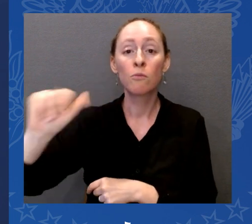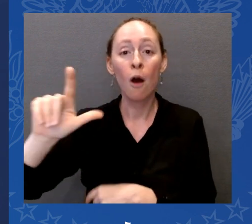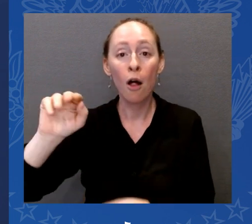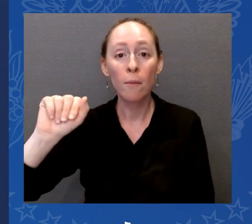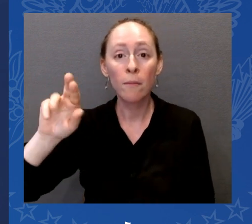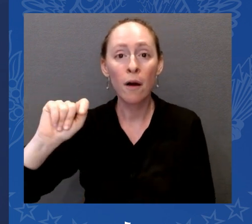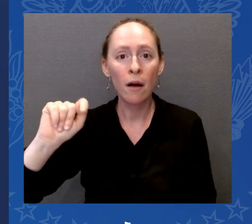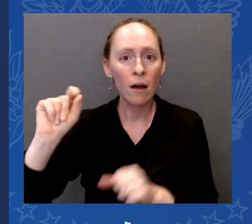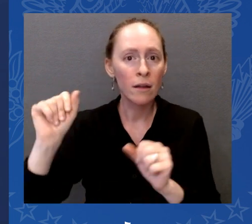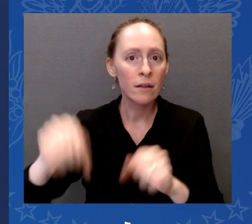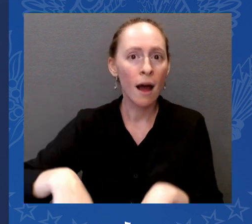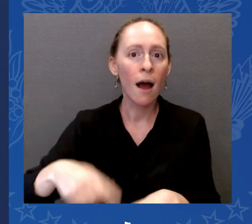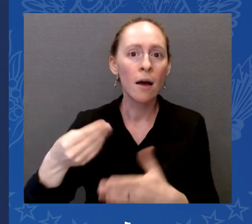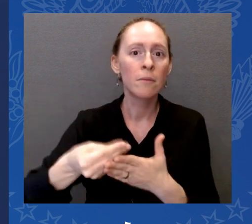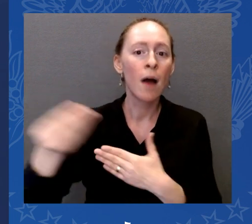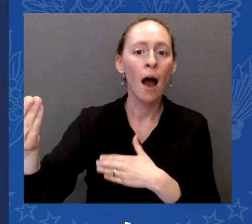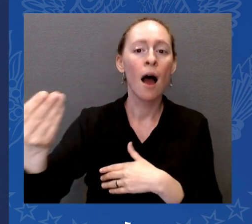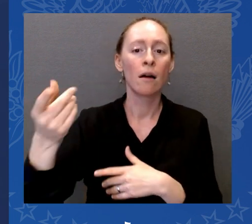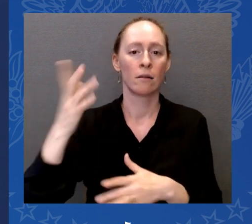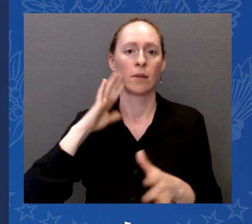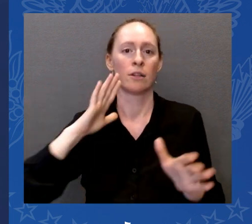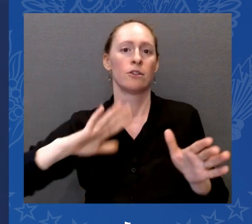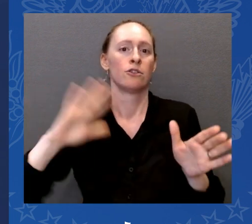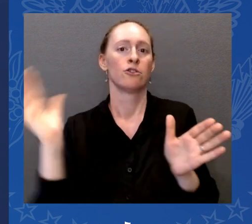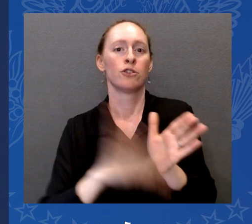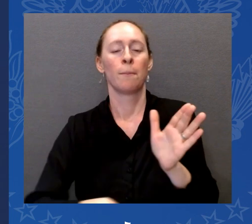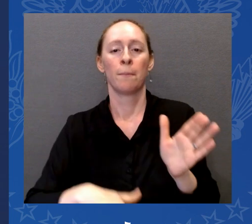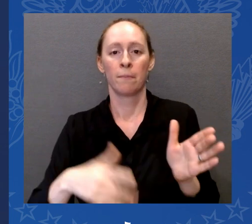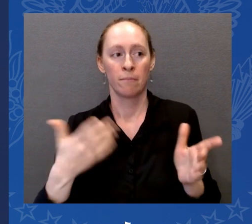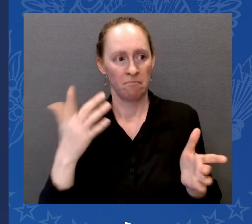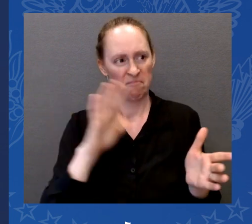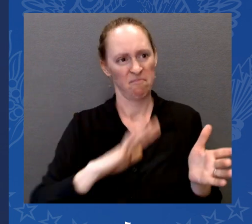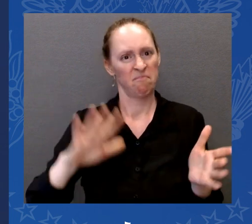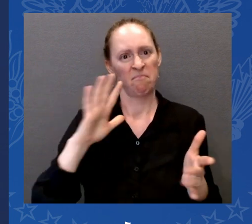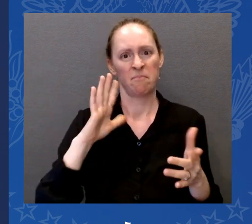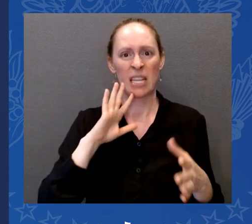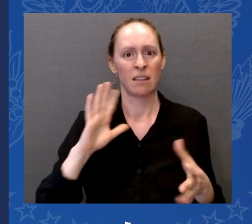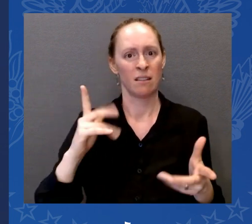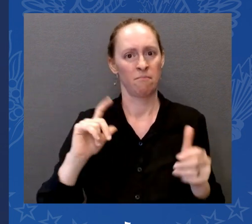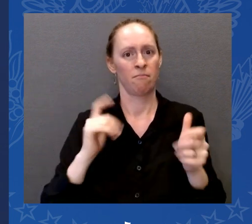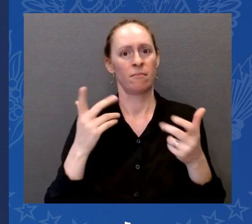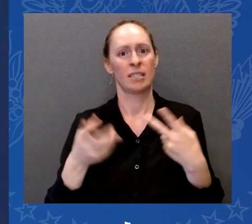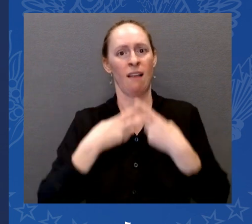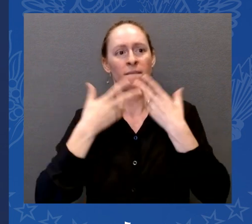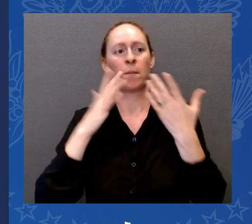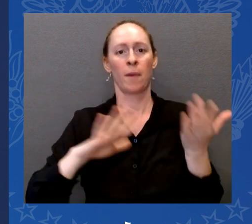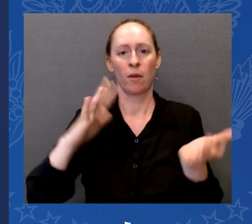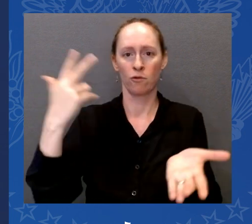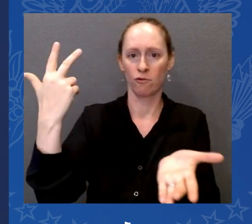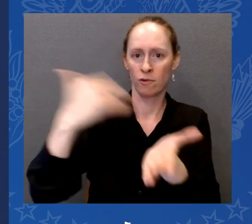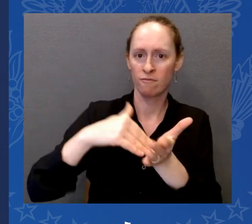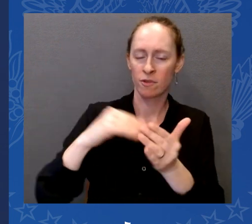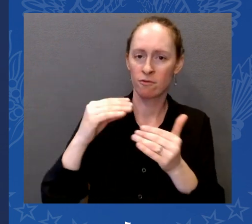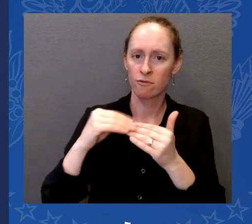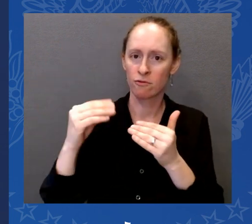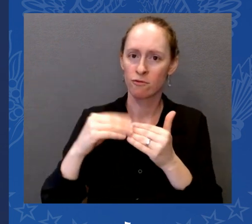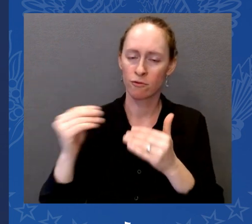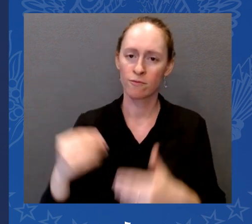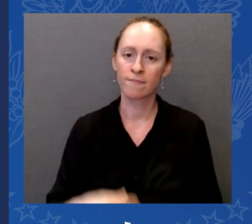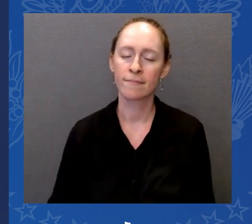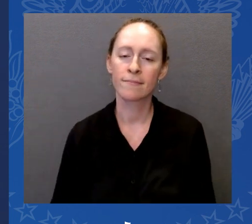$3,000 for a pair of hearing aids for millions of Americans with hearing loss. $3,000.